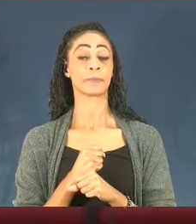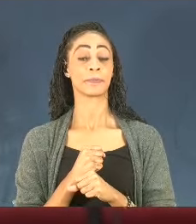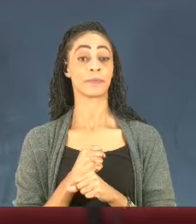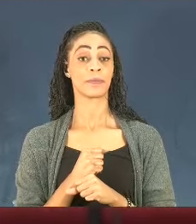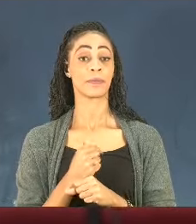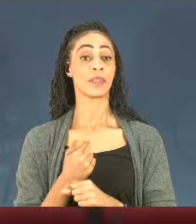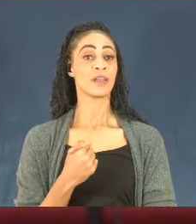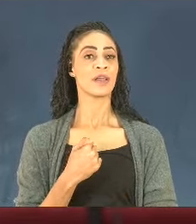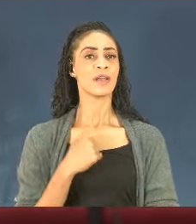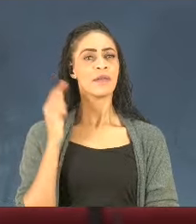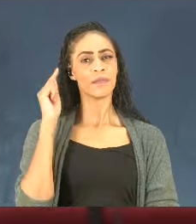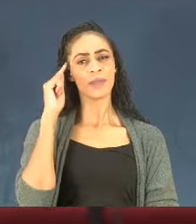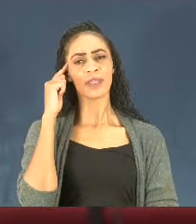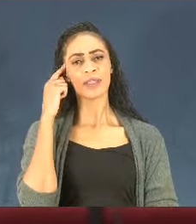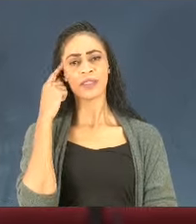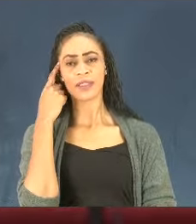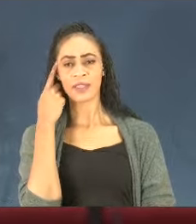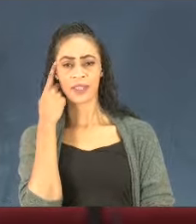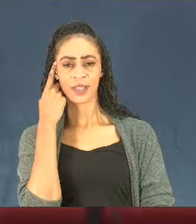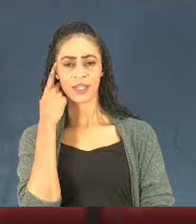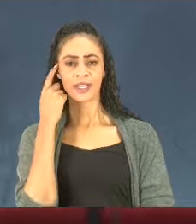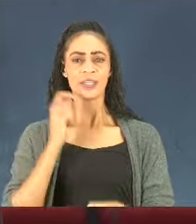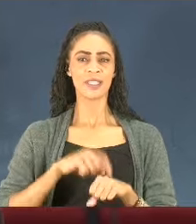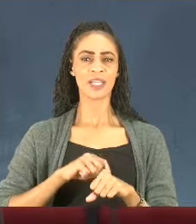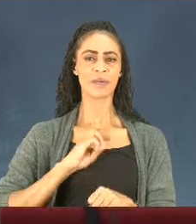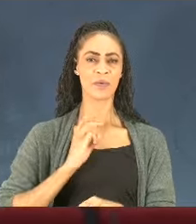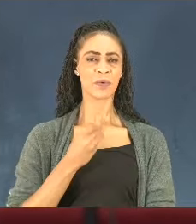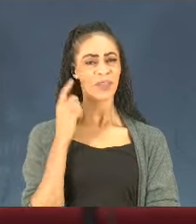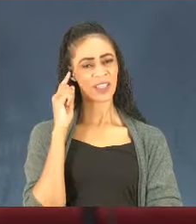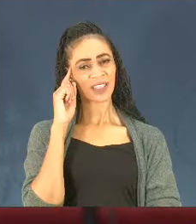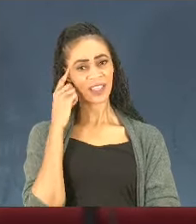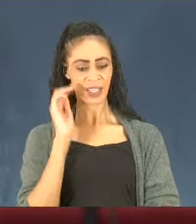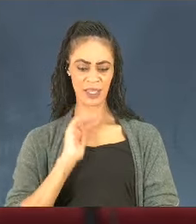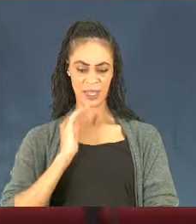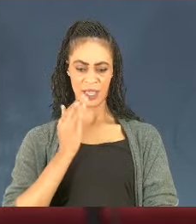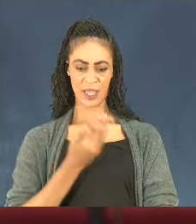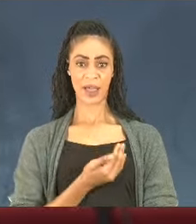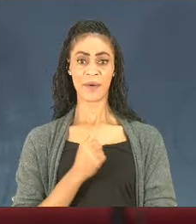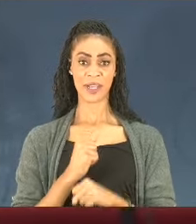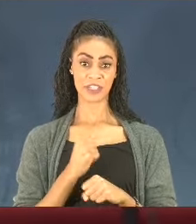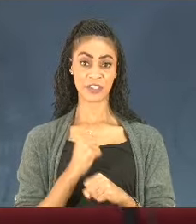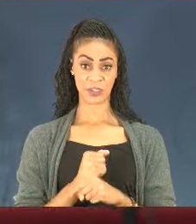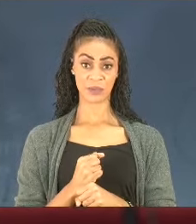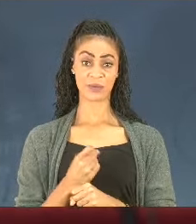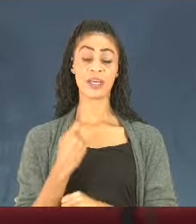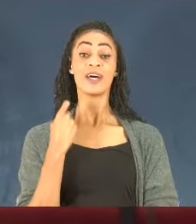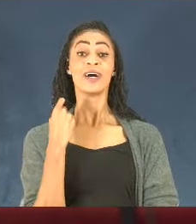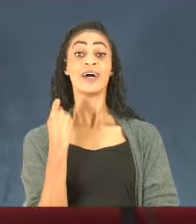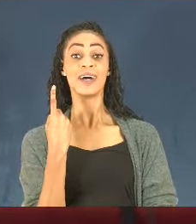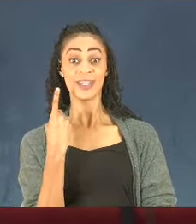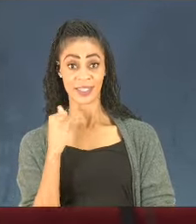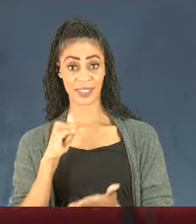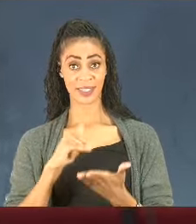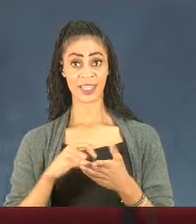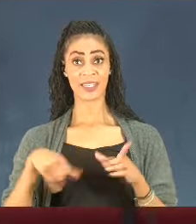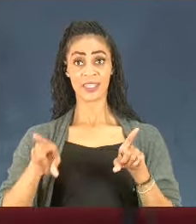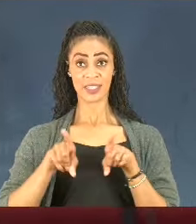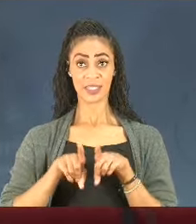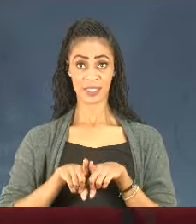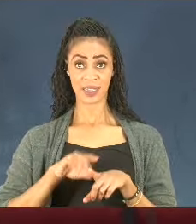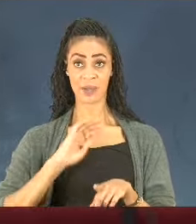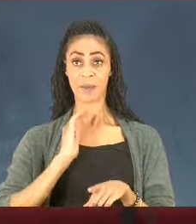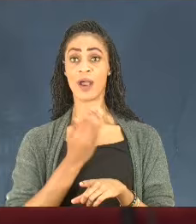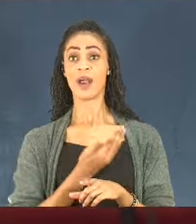I think that when we think about our jobs, we have to see it this way. Our work